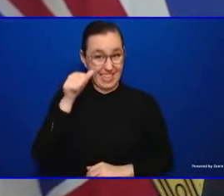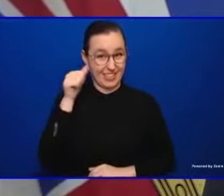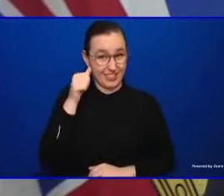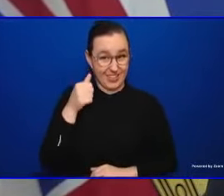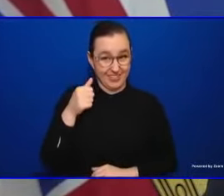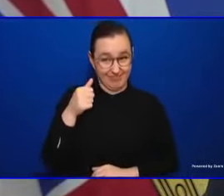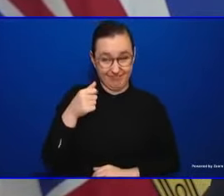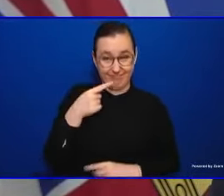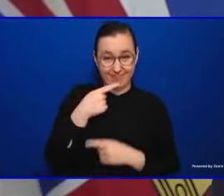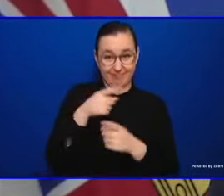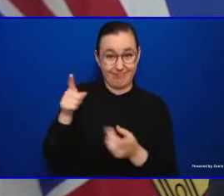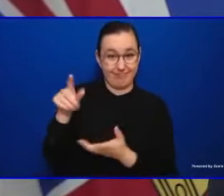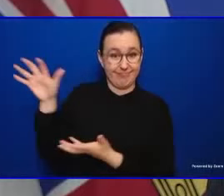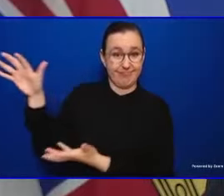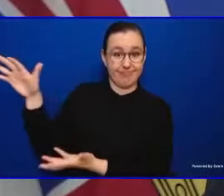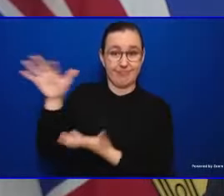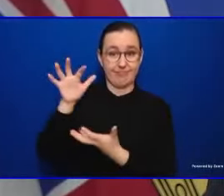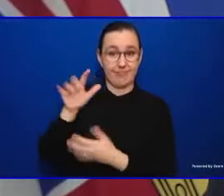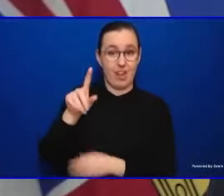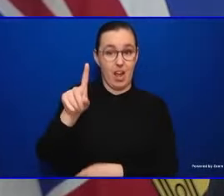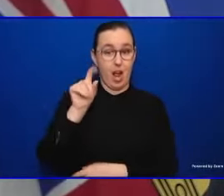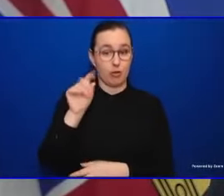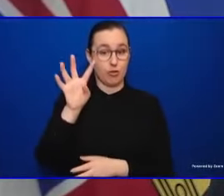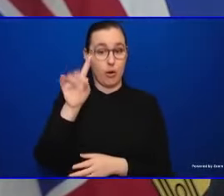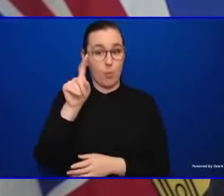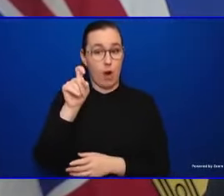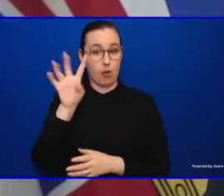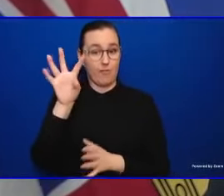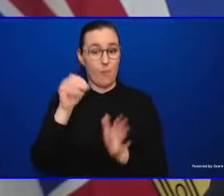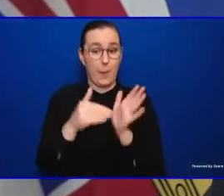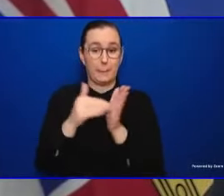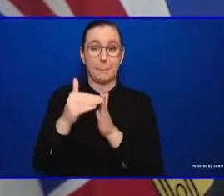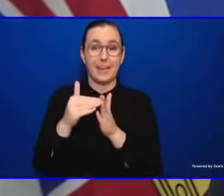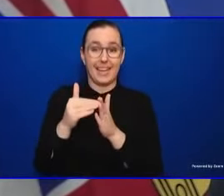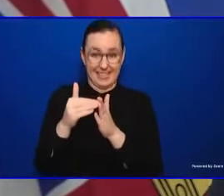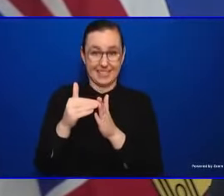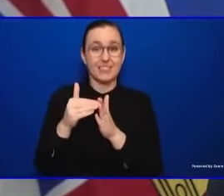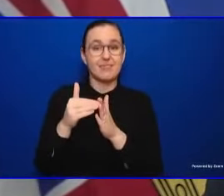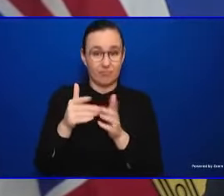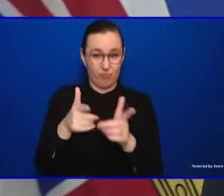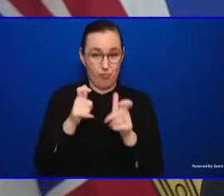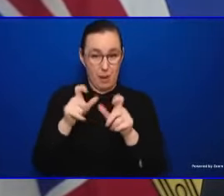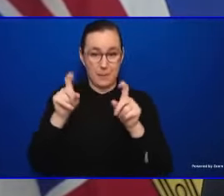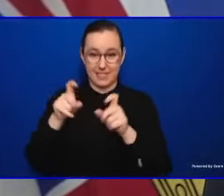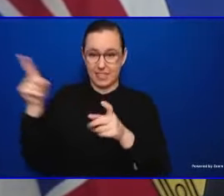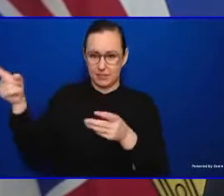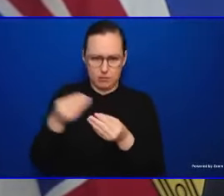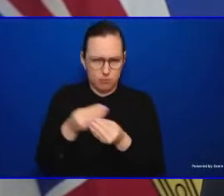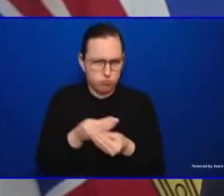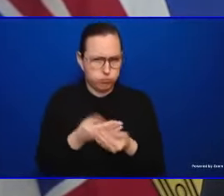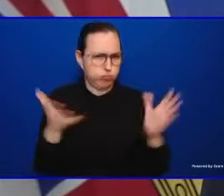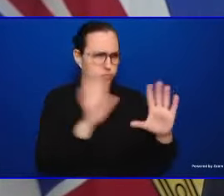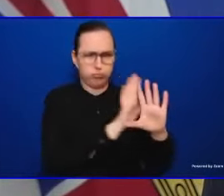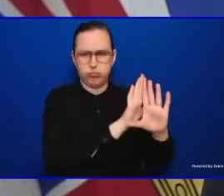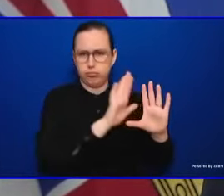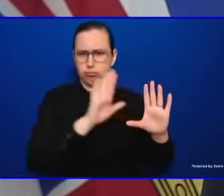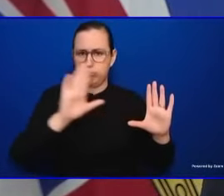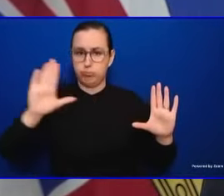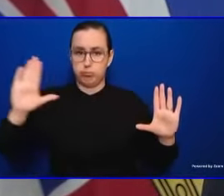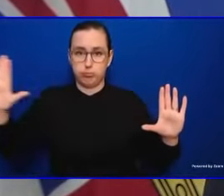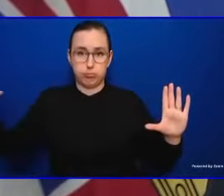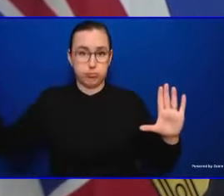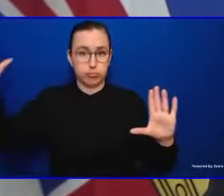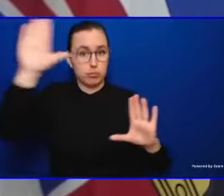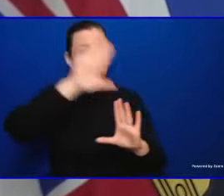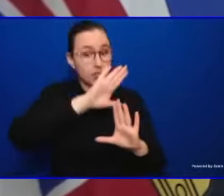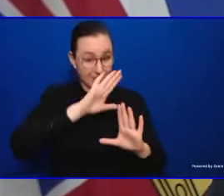those tests, 13.5% or over 18 million, are expected to be received through January and February. However, the